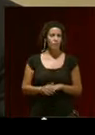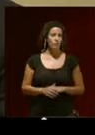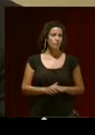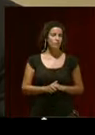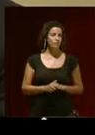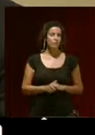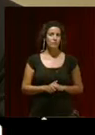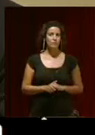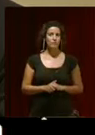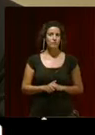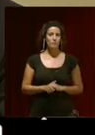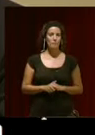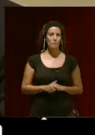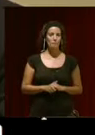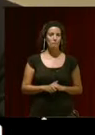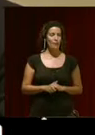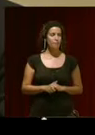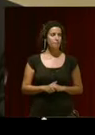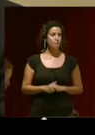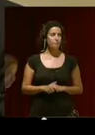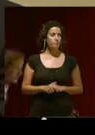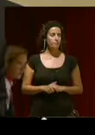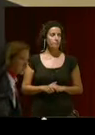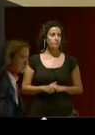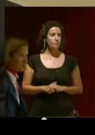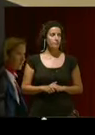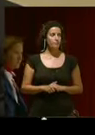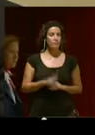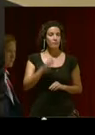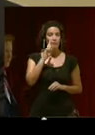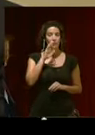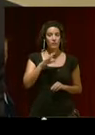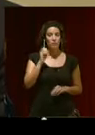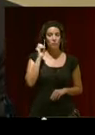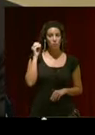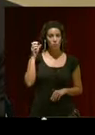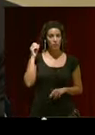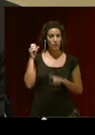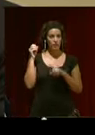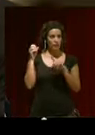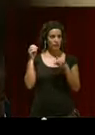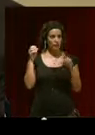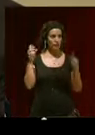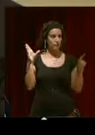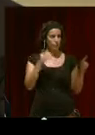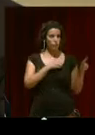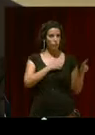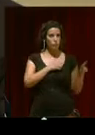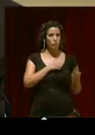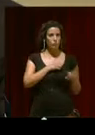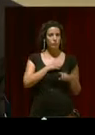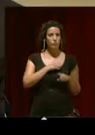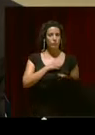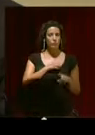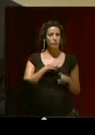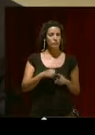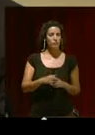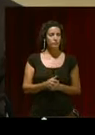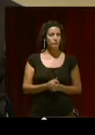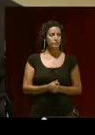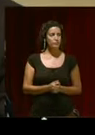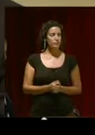second afternoon round session with a slight delay. I believe all the